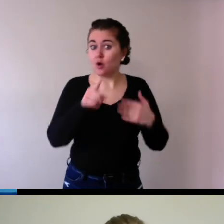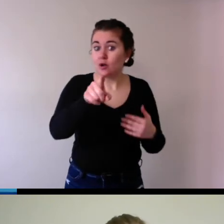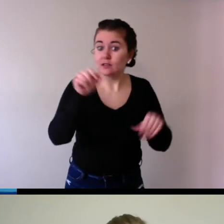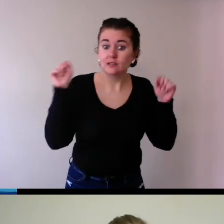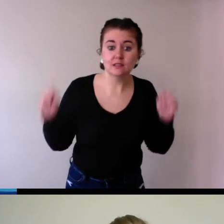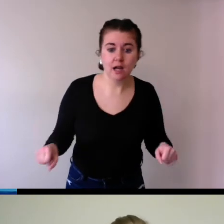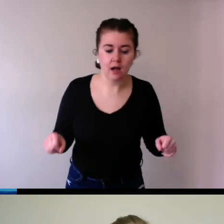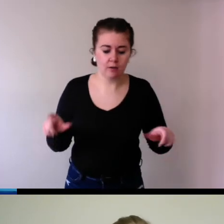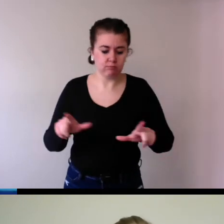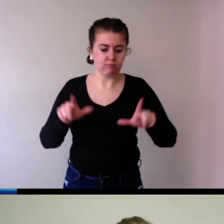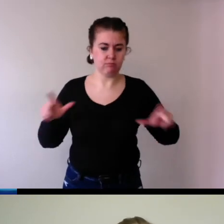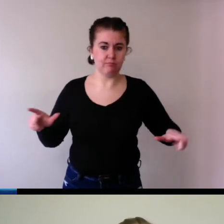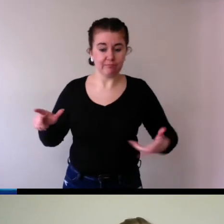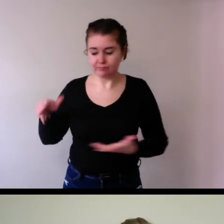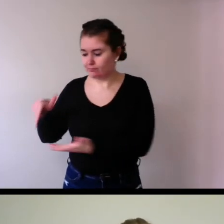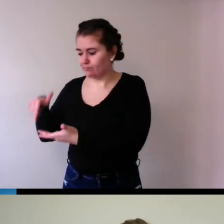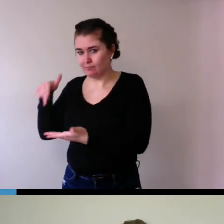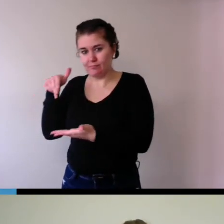sky.